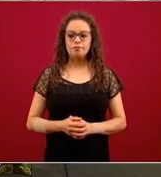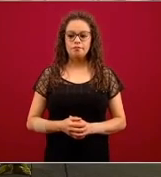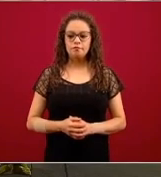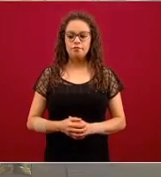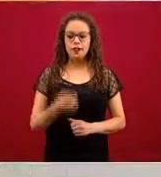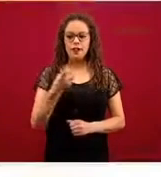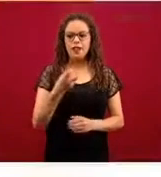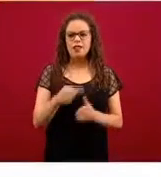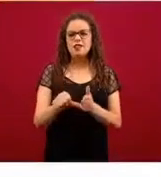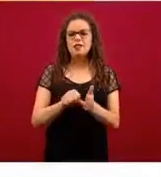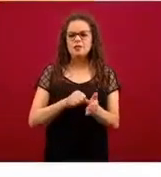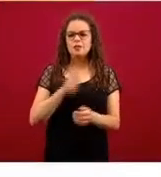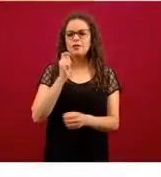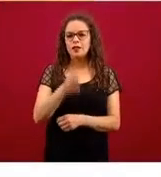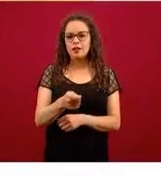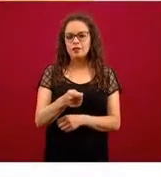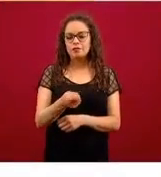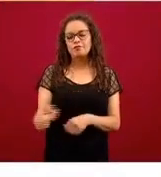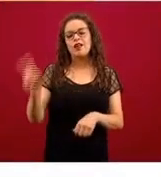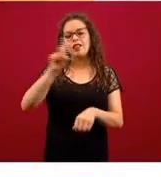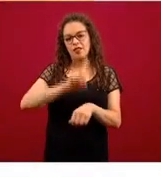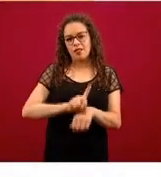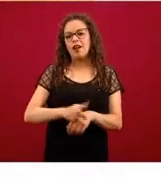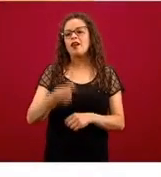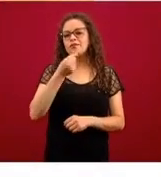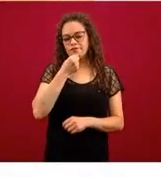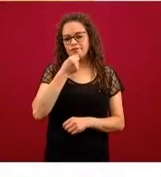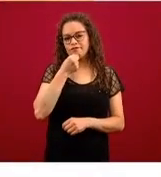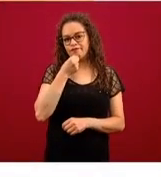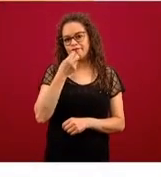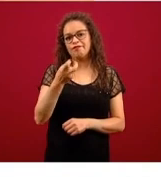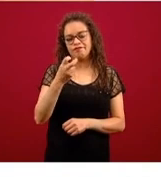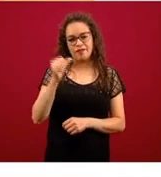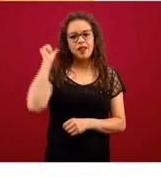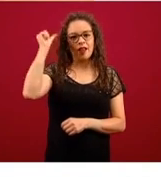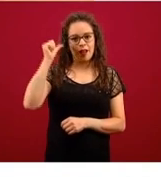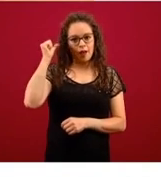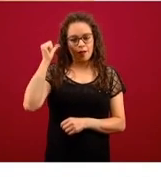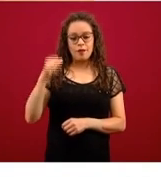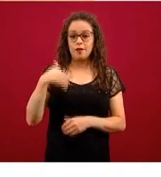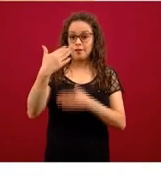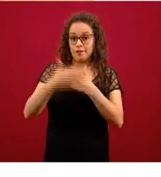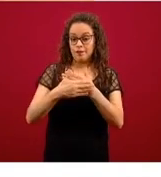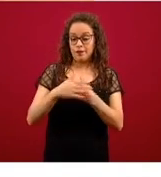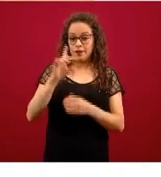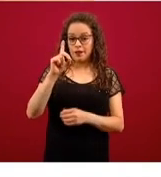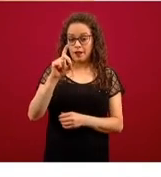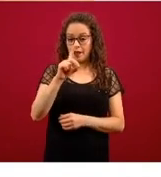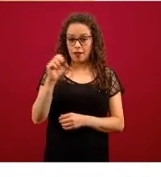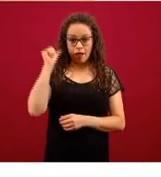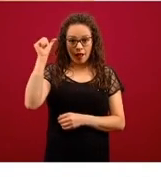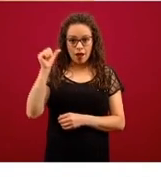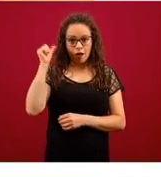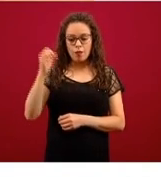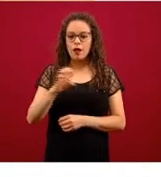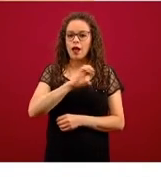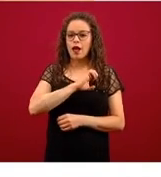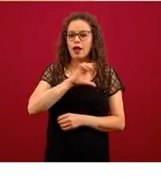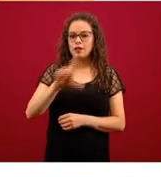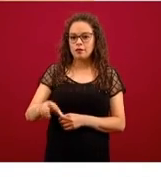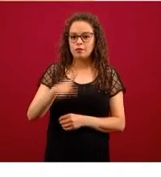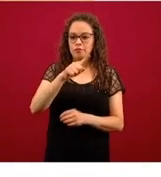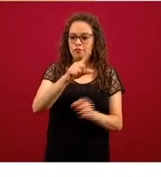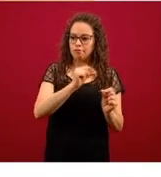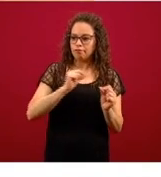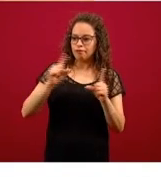Please, like any child, you must have a lot of questions regarding coronavirus. Oh,